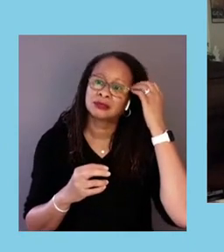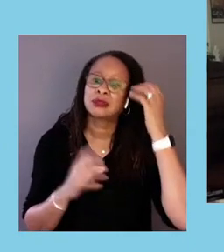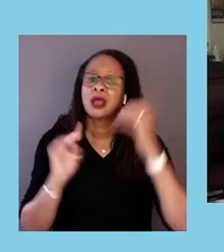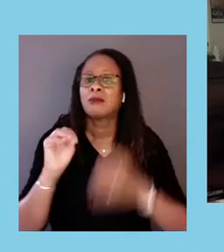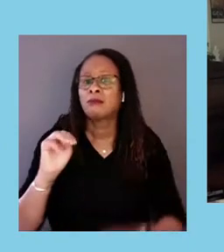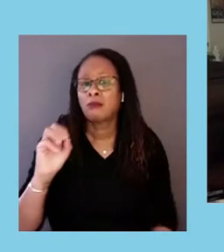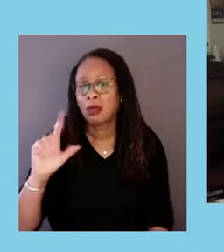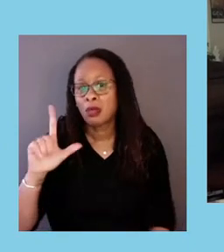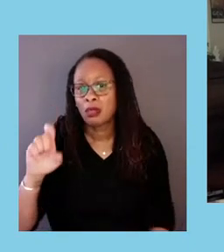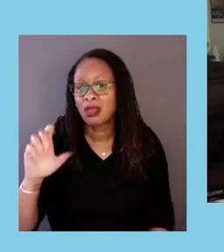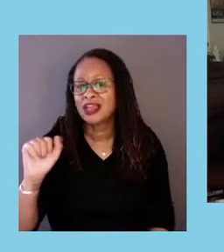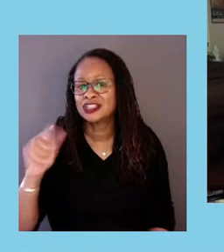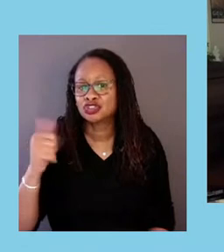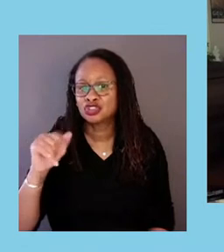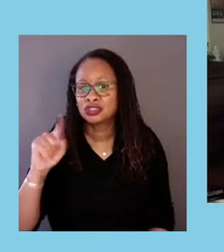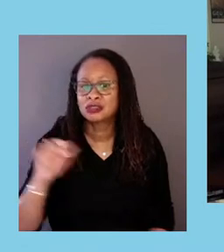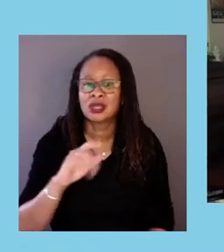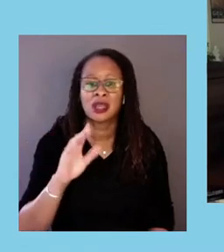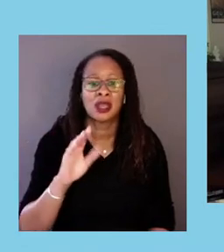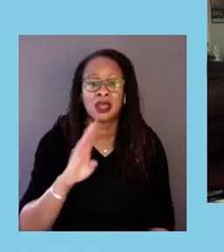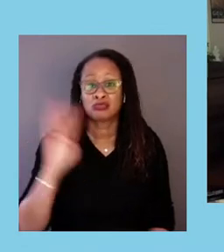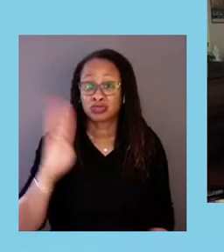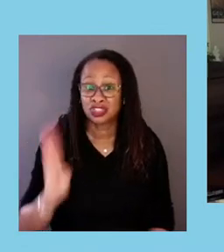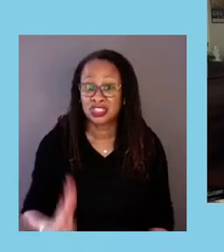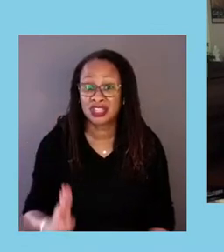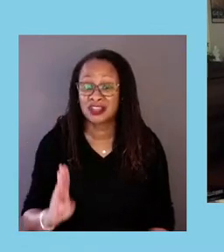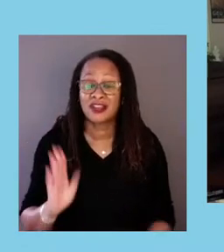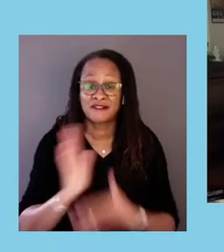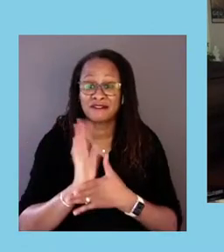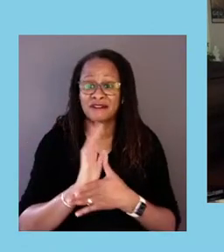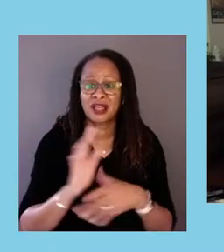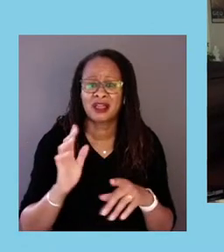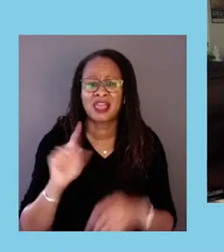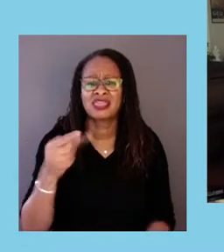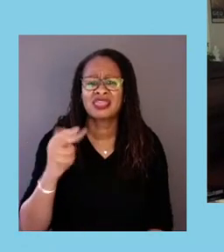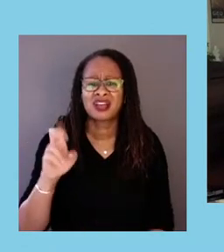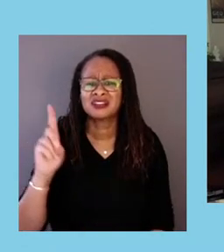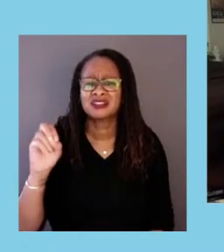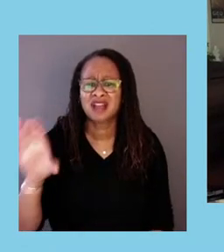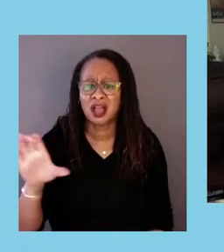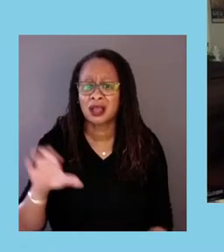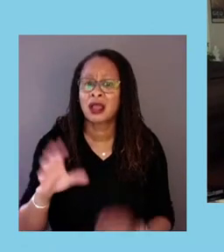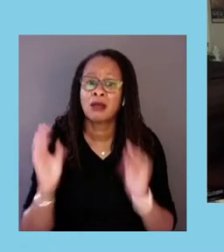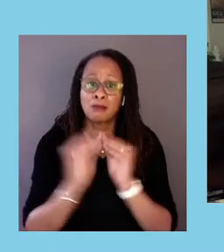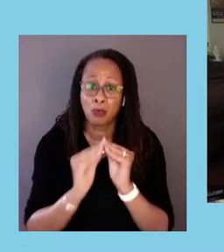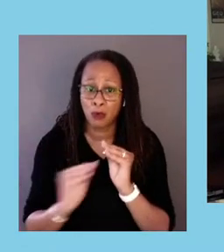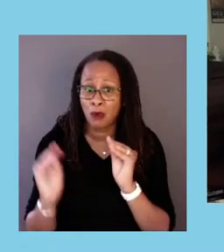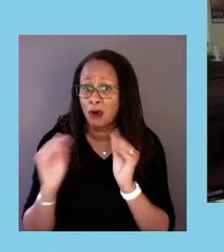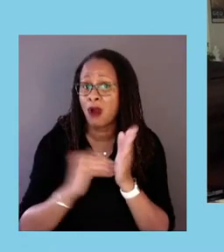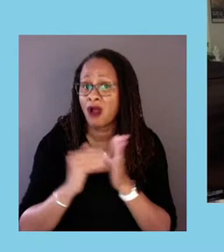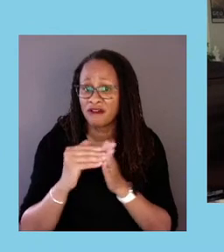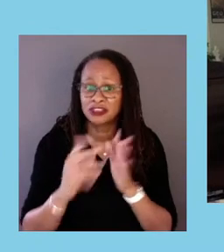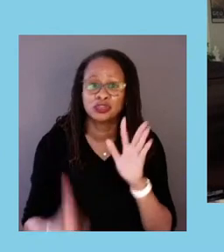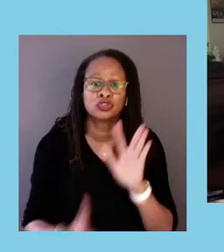The Mole Agent, for one. There was the Brazilian film was on the shortlist, the doc, right? But more and more, it's showing up in international. And that is a